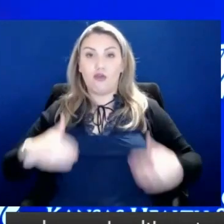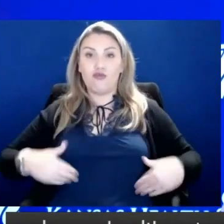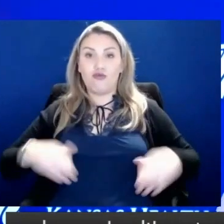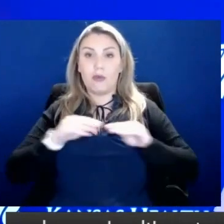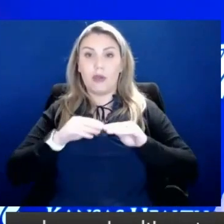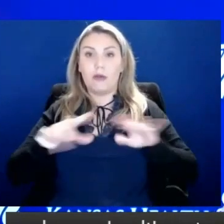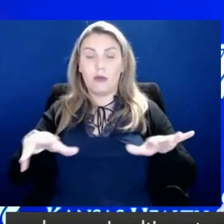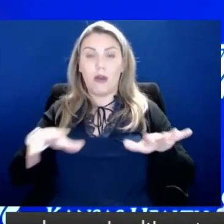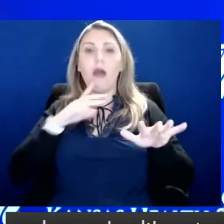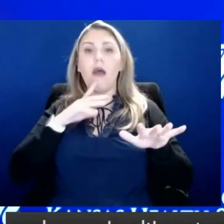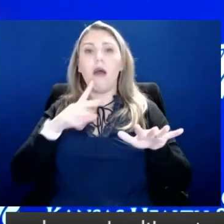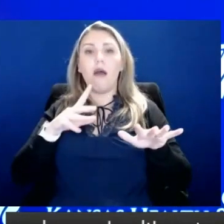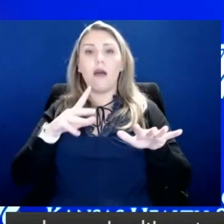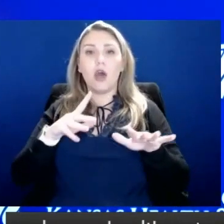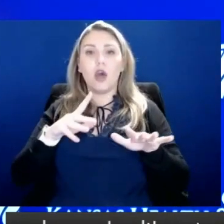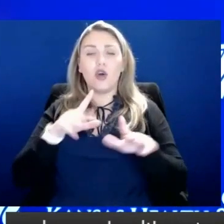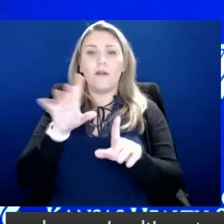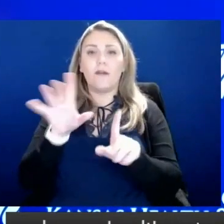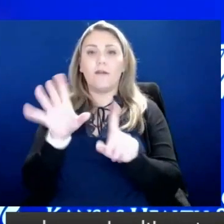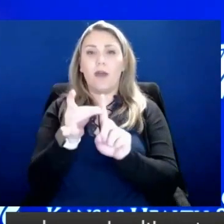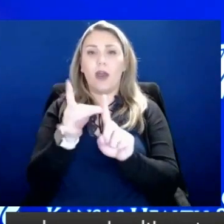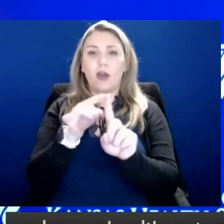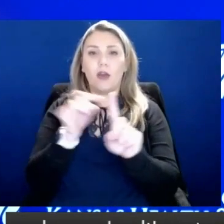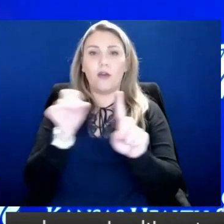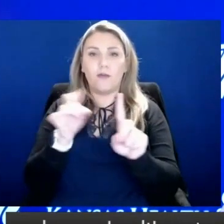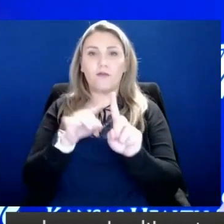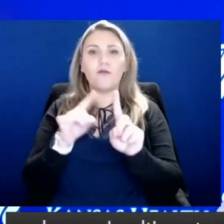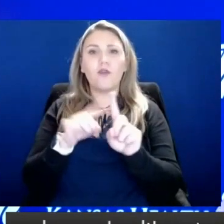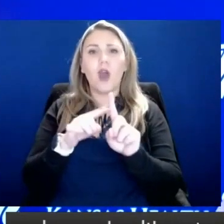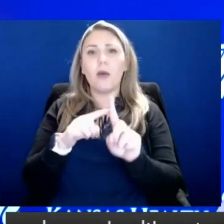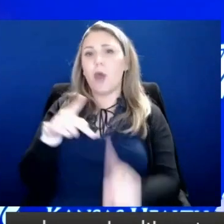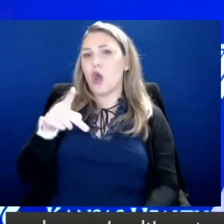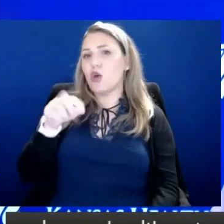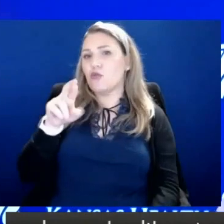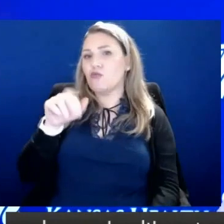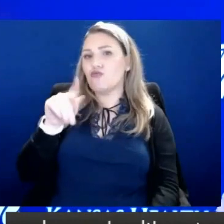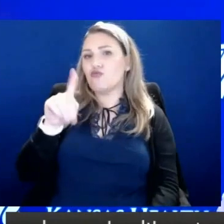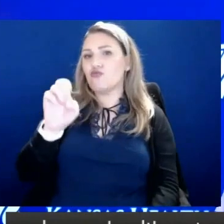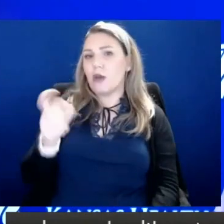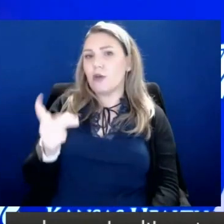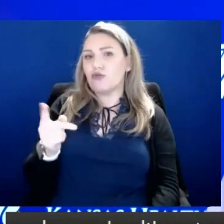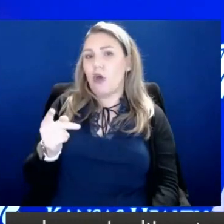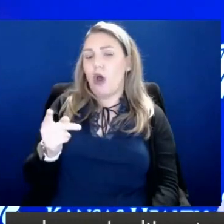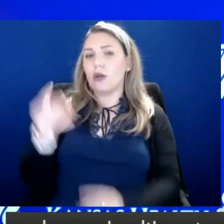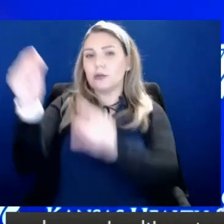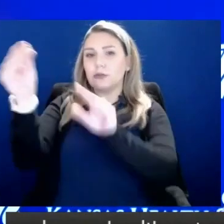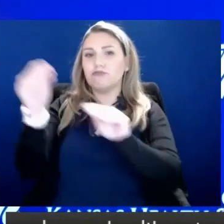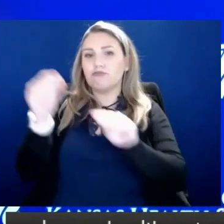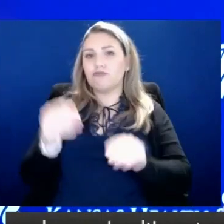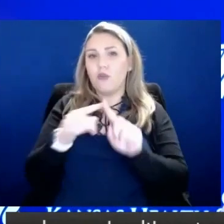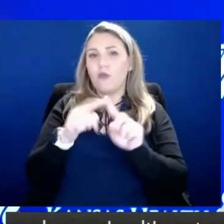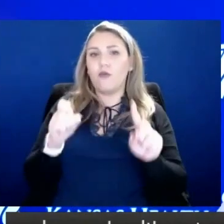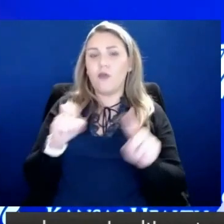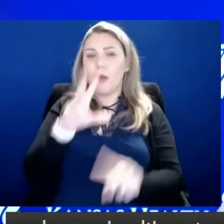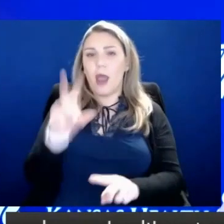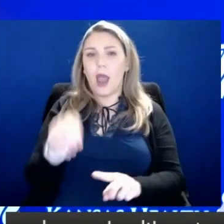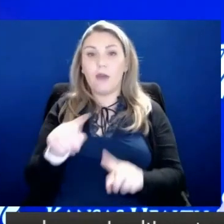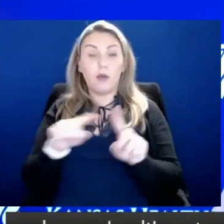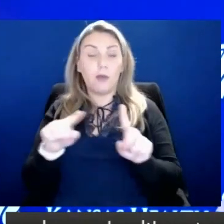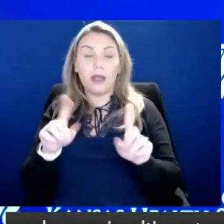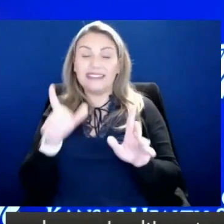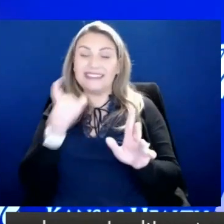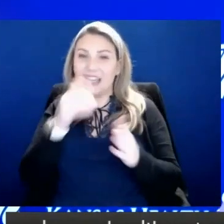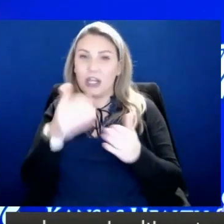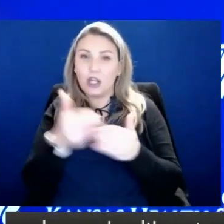they had got infected from infected prairie dogs that had come over from Africa as well. So this is not new, but what is new is the amount